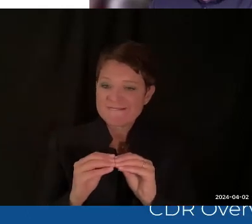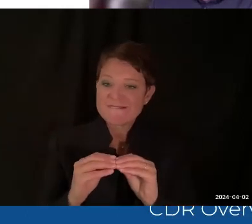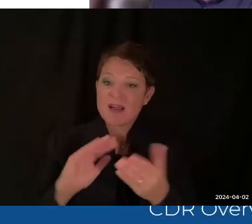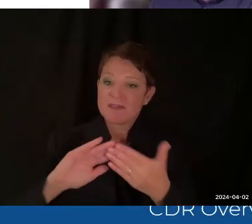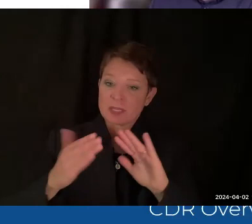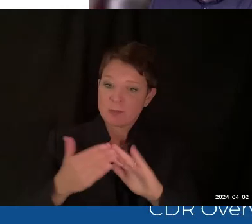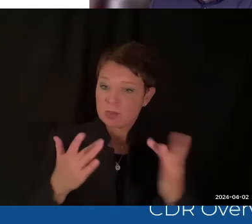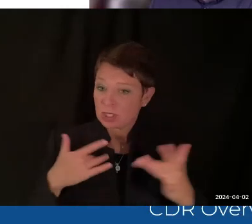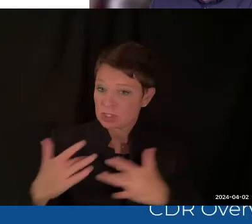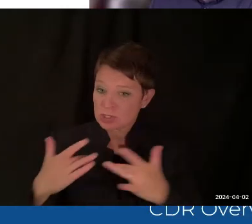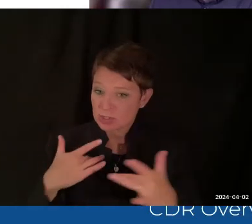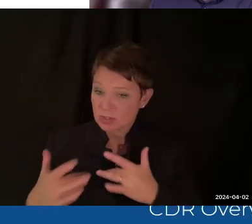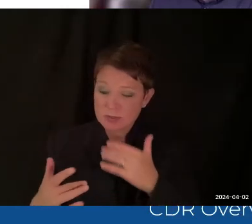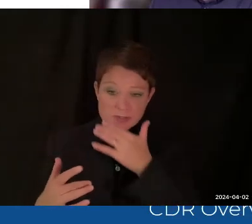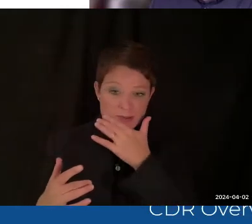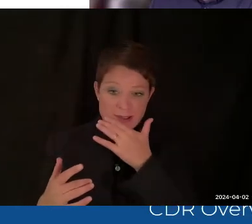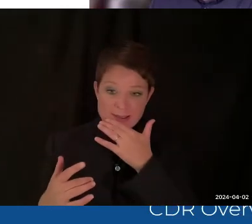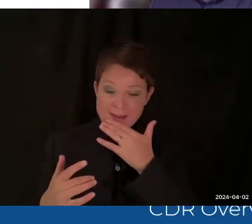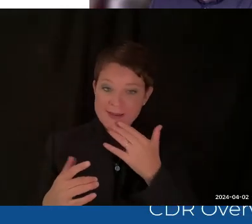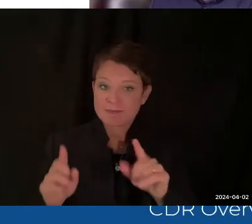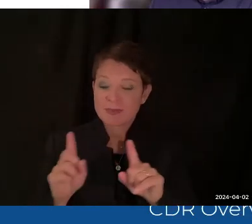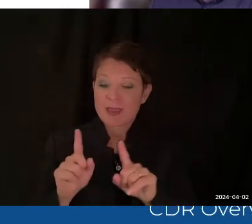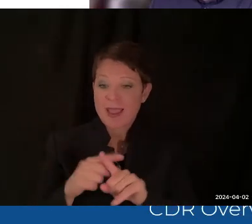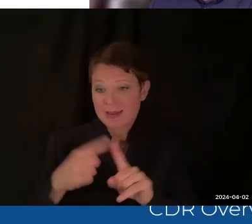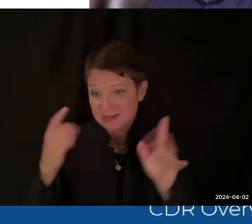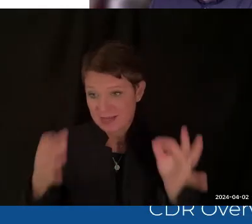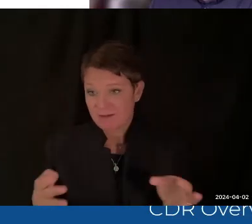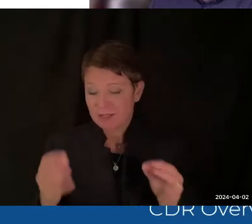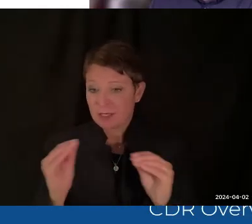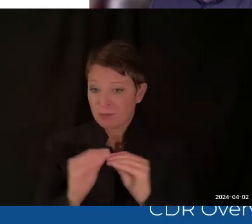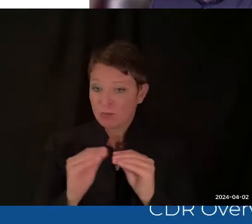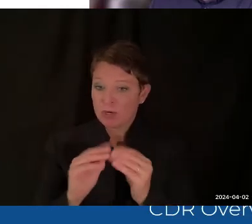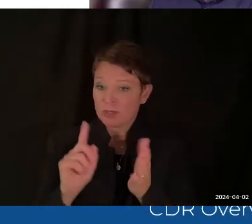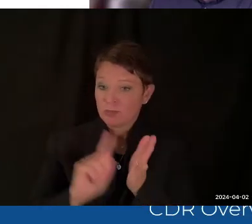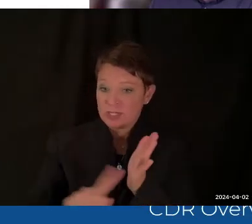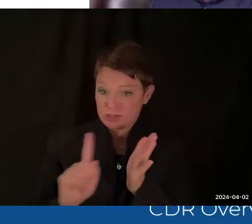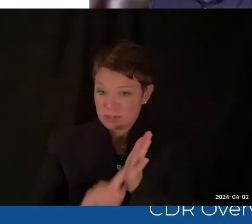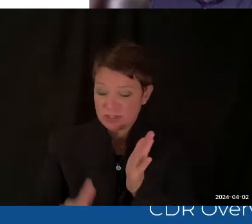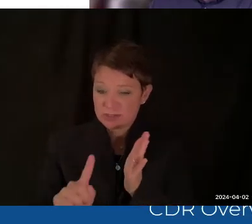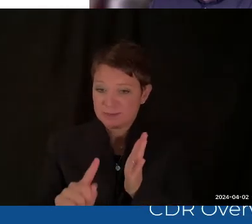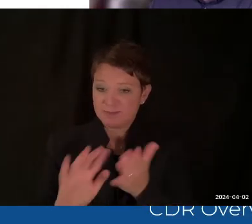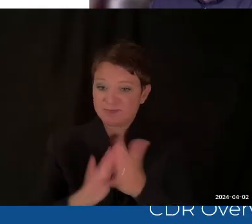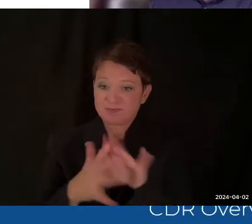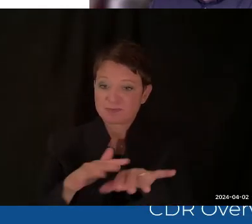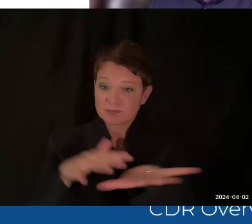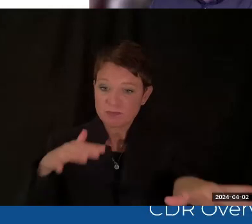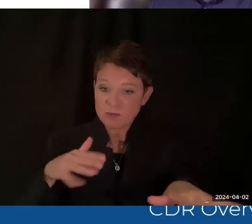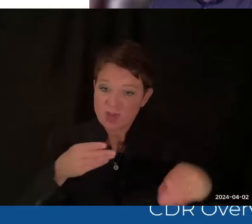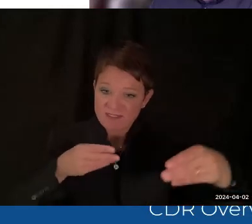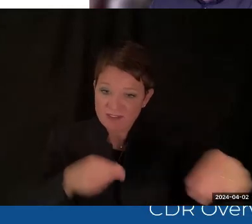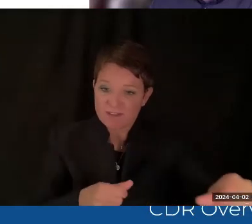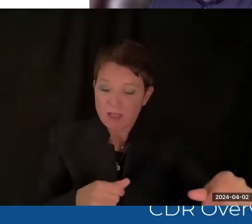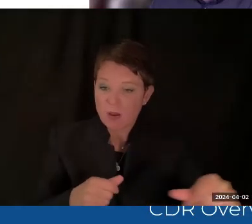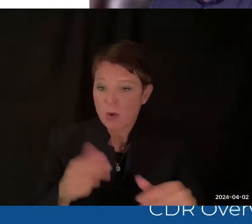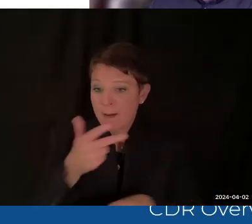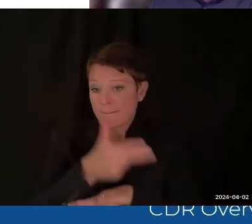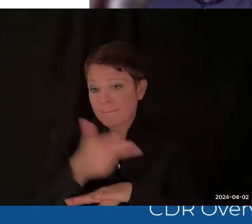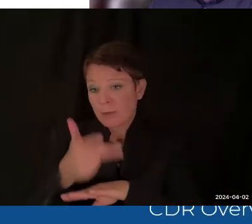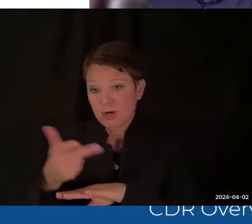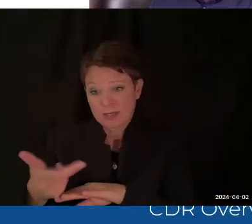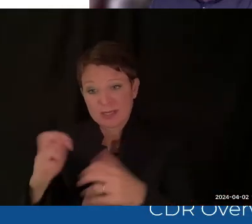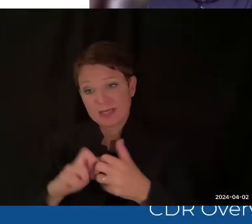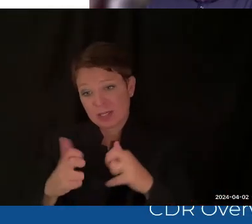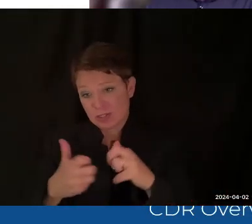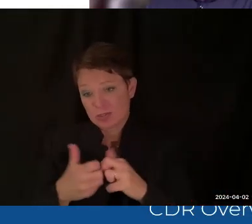community's concerns and definitely more research on traffic flow and parking issues